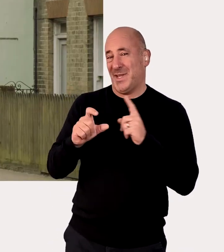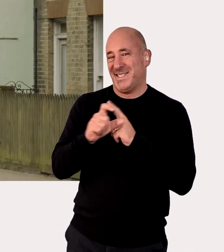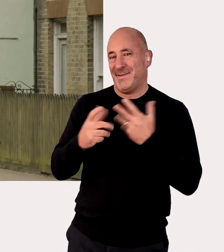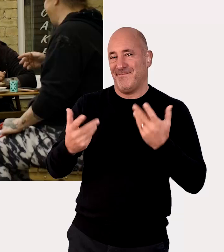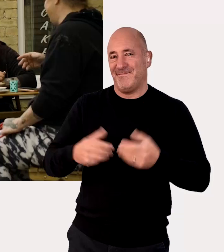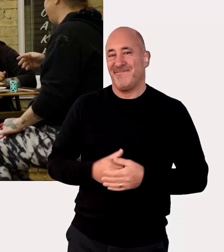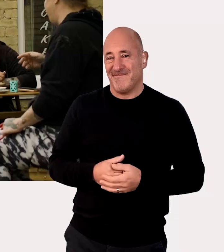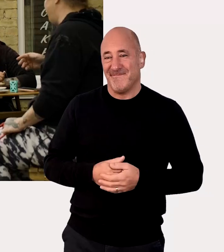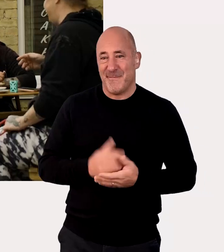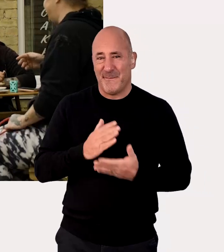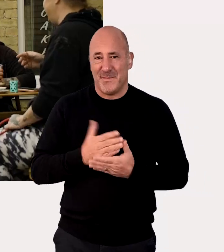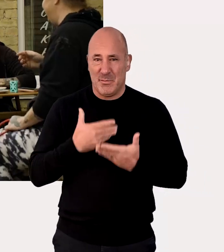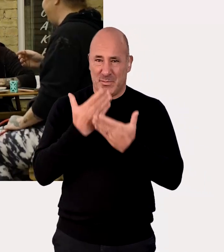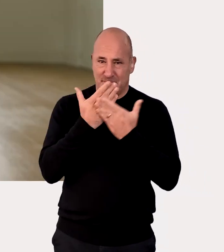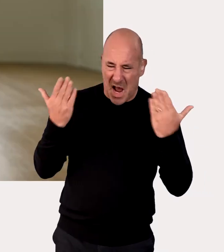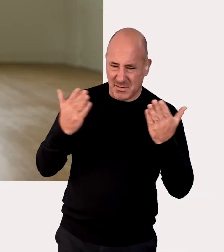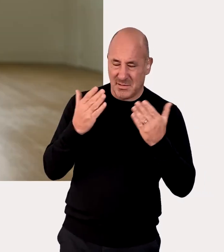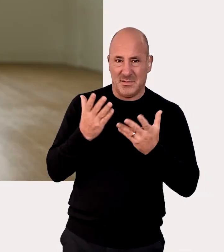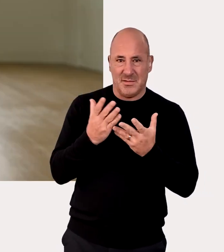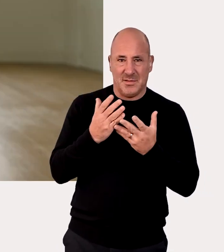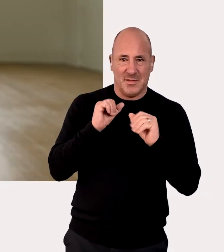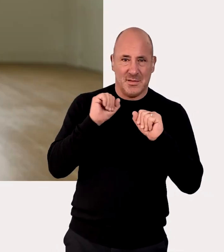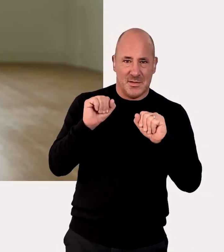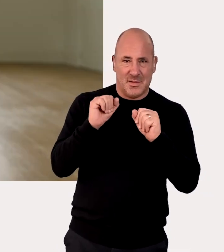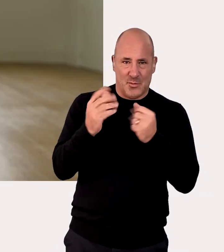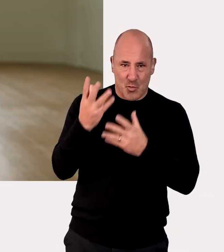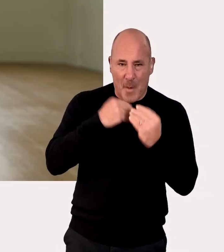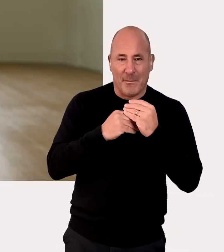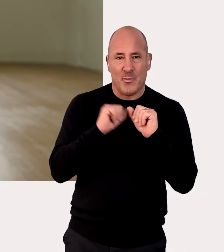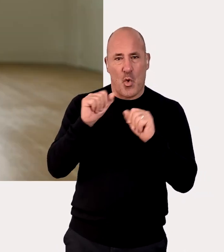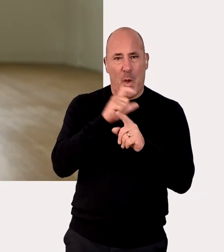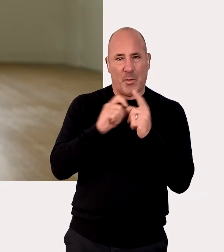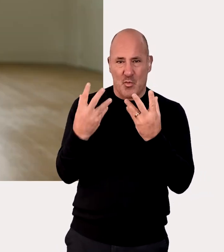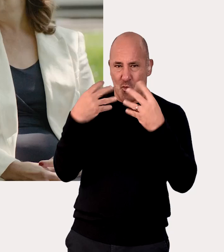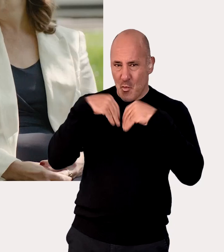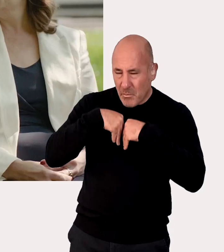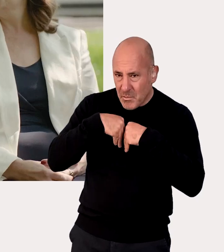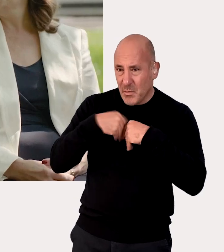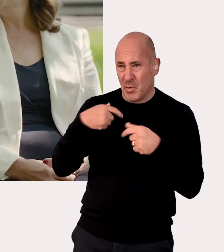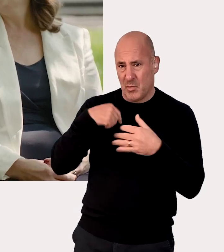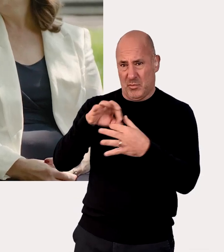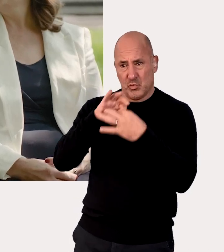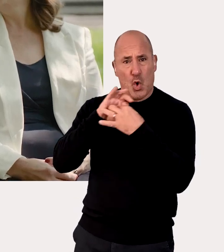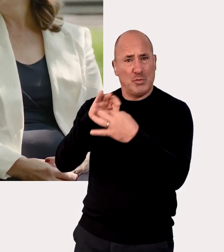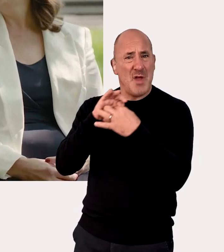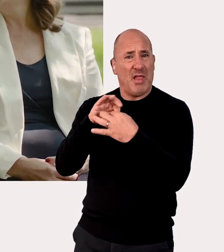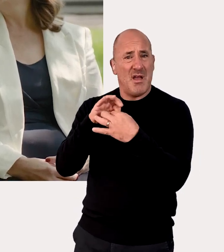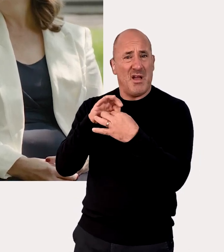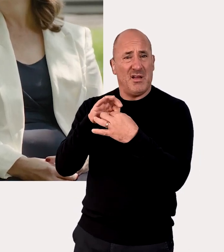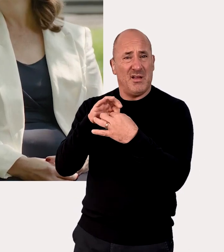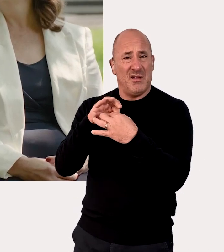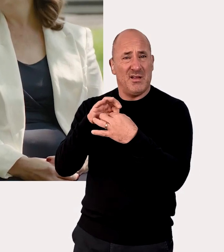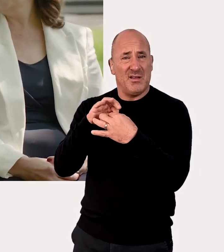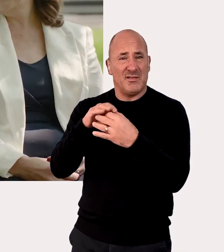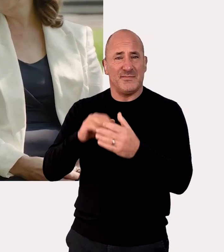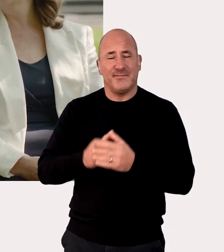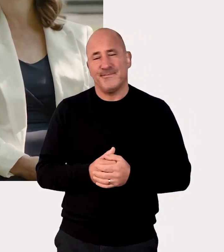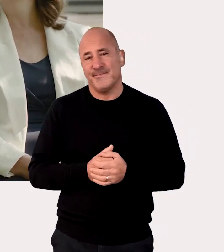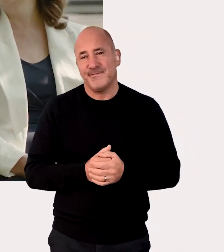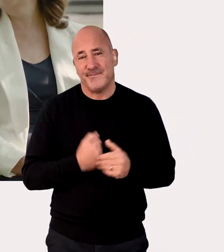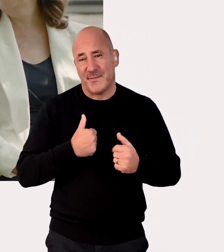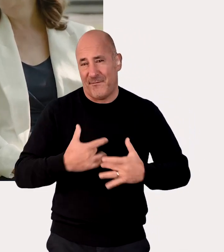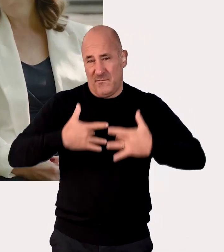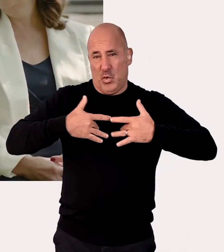It starts with community. It starts with really respecting and listening to your community and making sure that what we're doing is building this